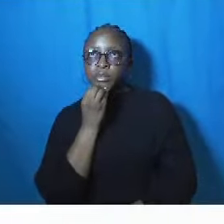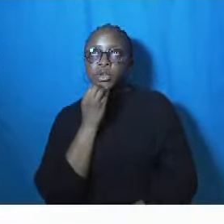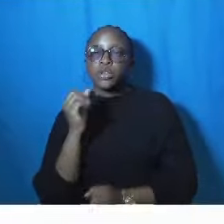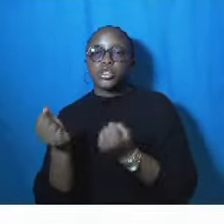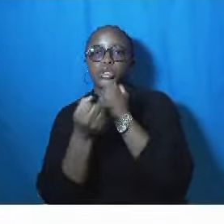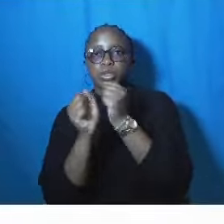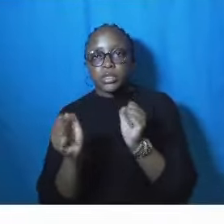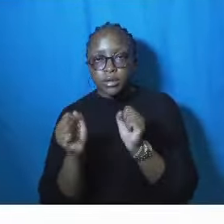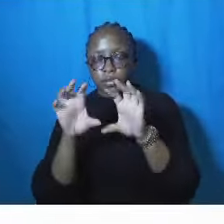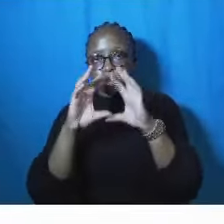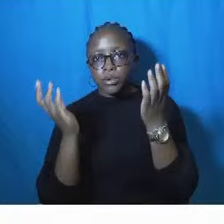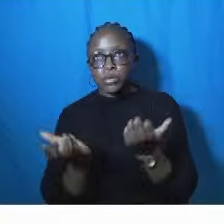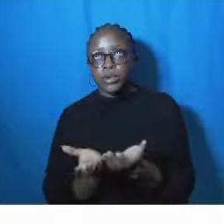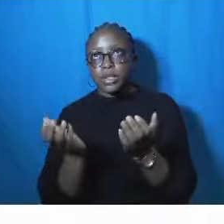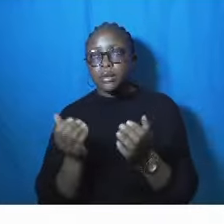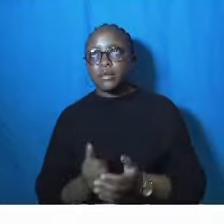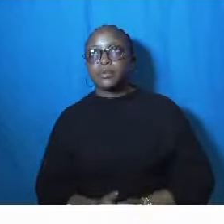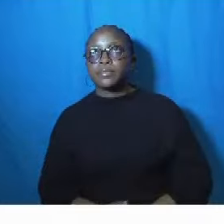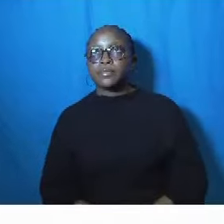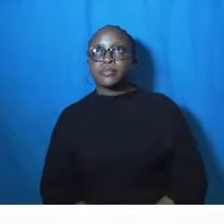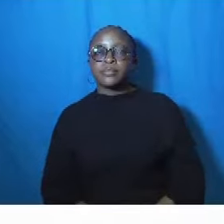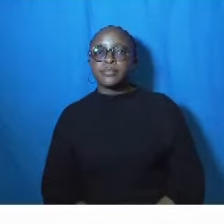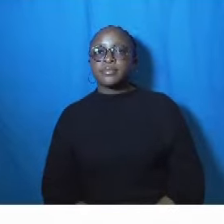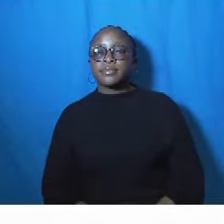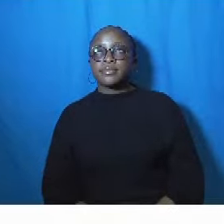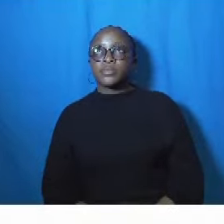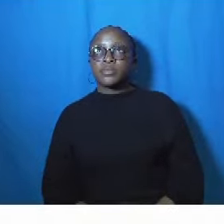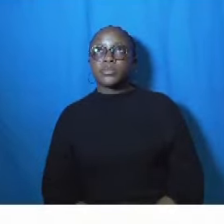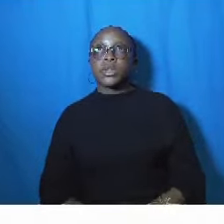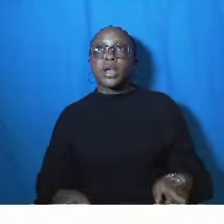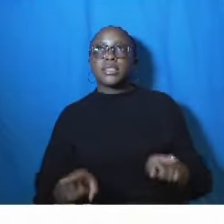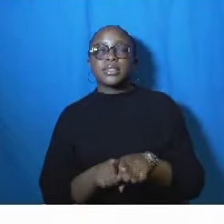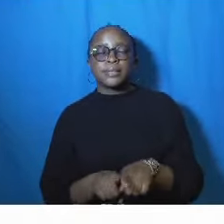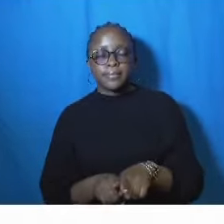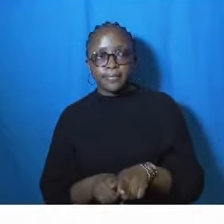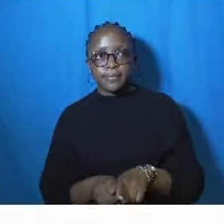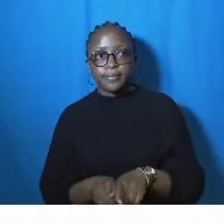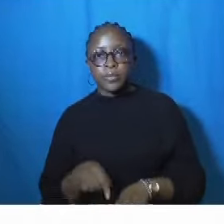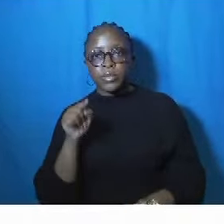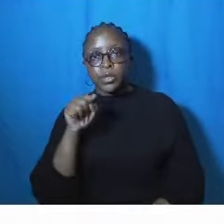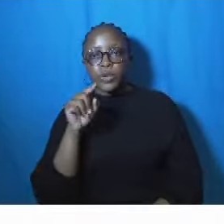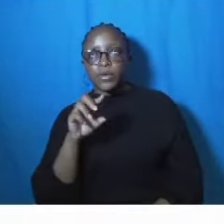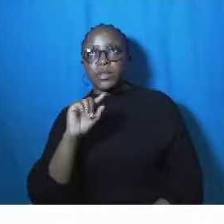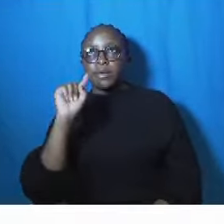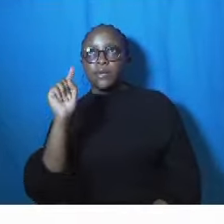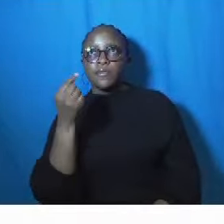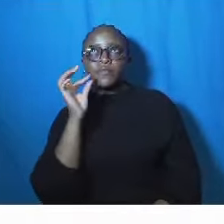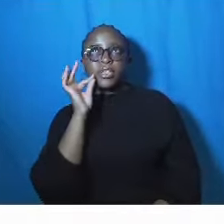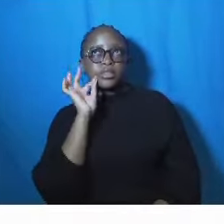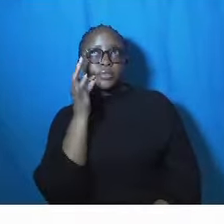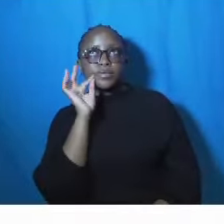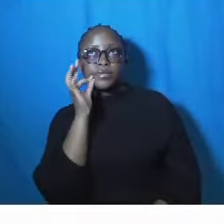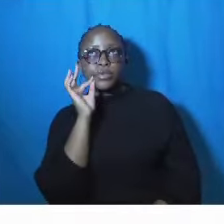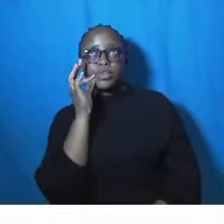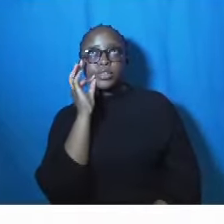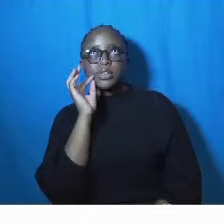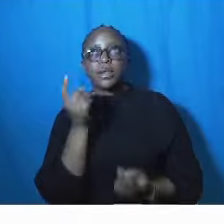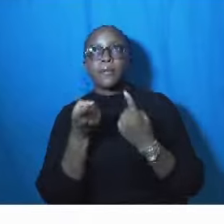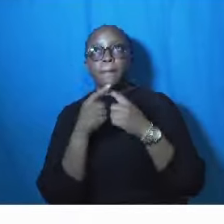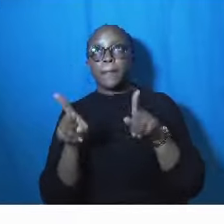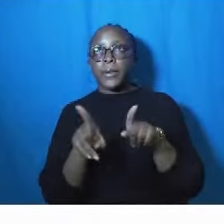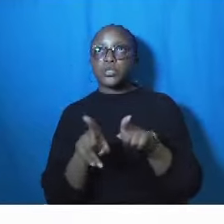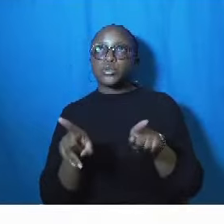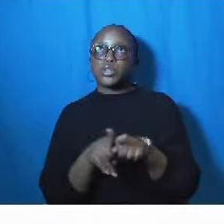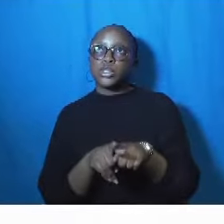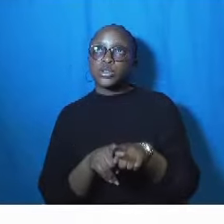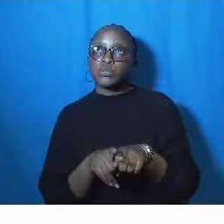also to the Gentiles. As it were, they were the first fruits, but then also the rest